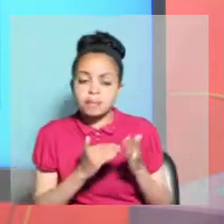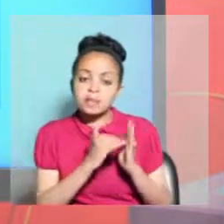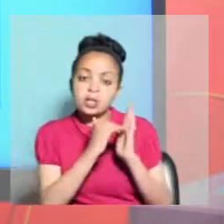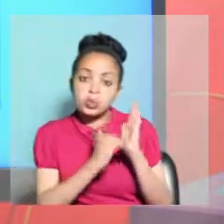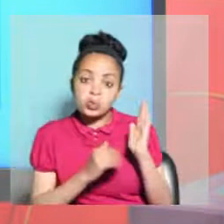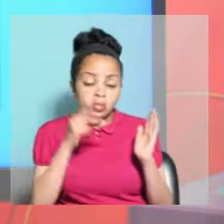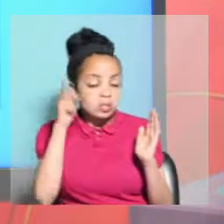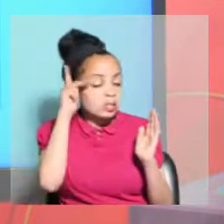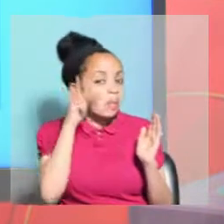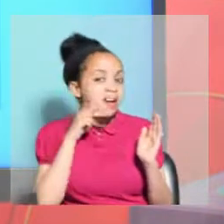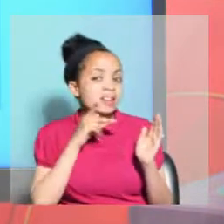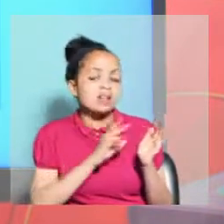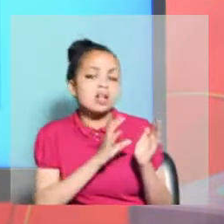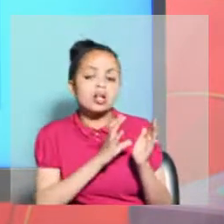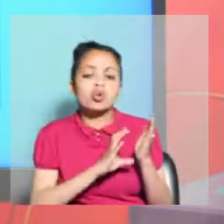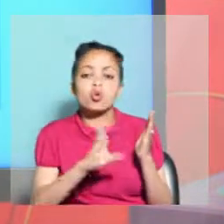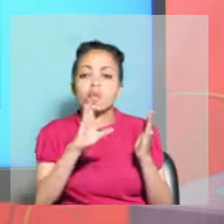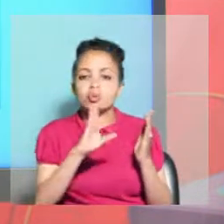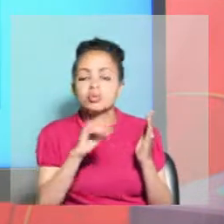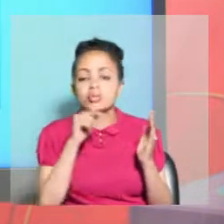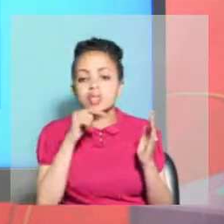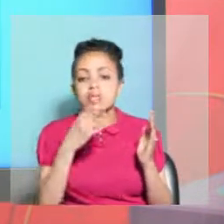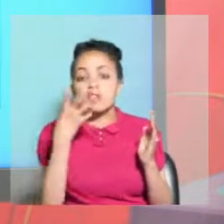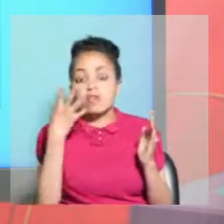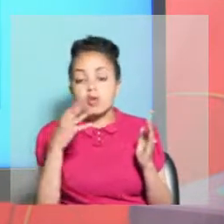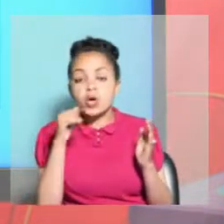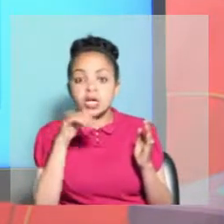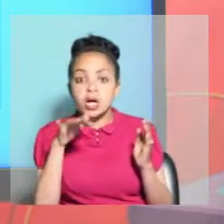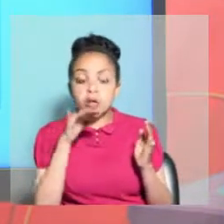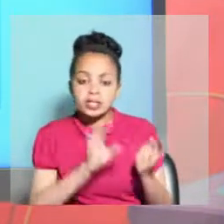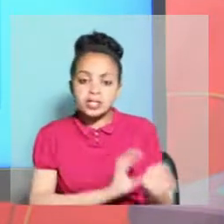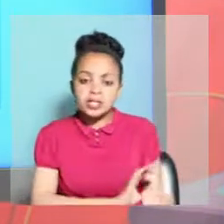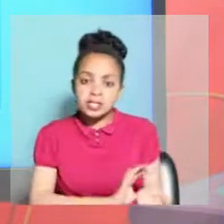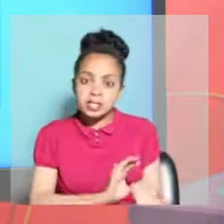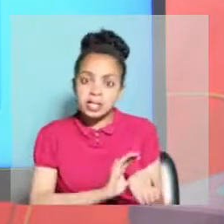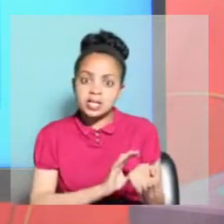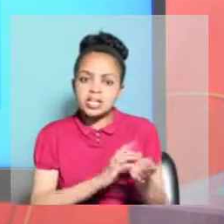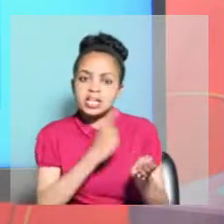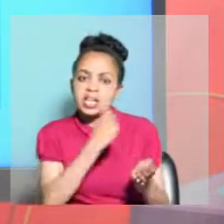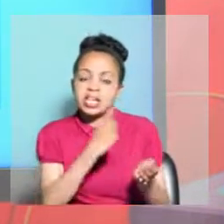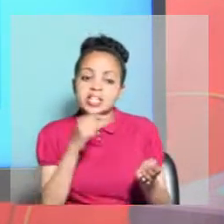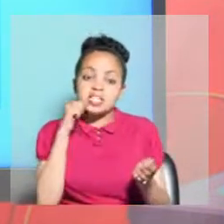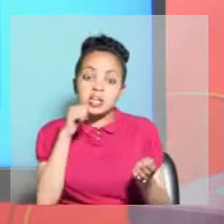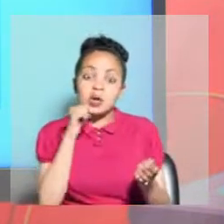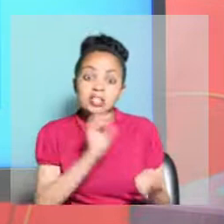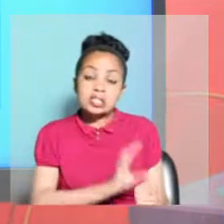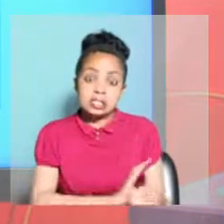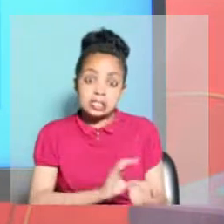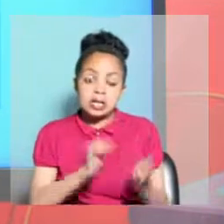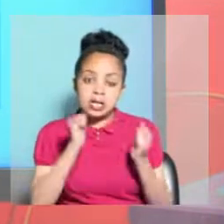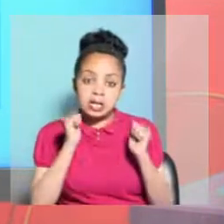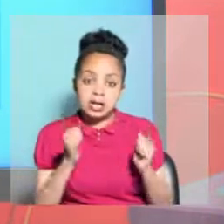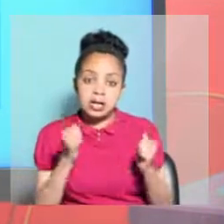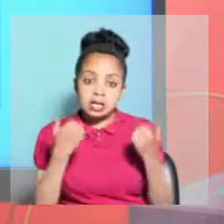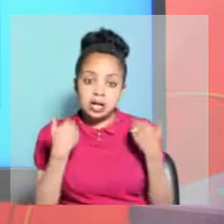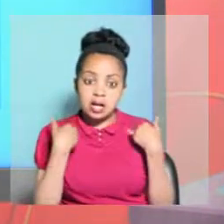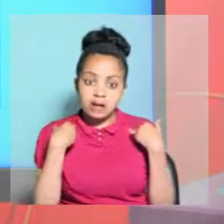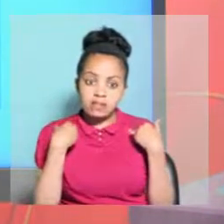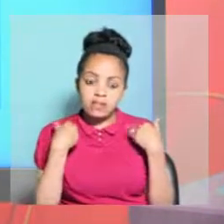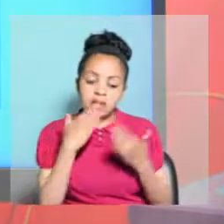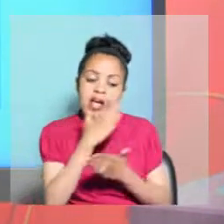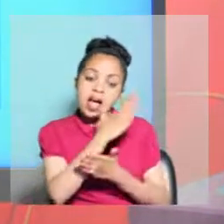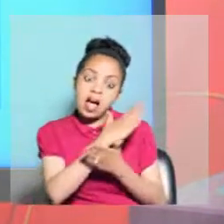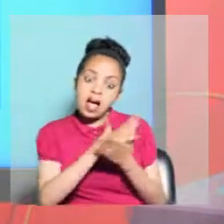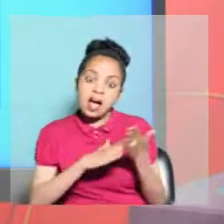the parental chromosome. There is 4 daughter cell, where each daughter cell can be